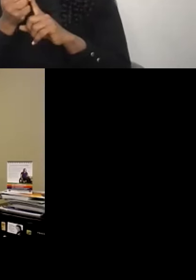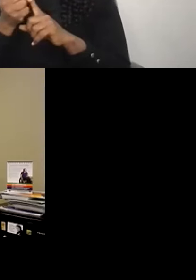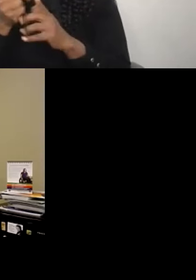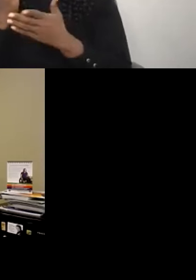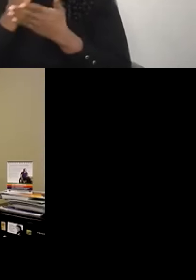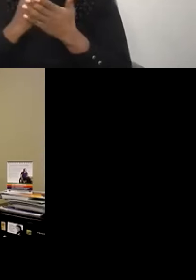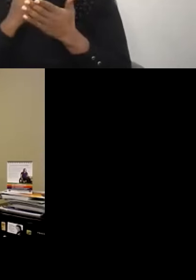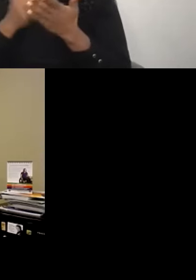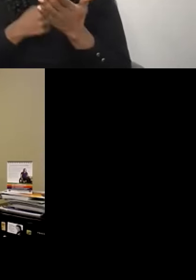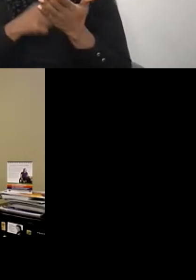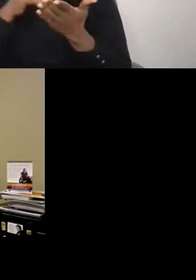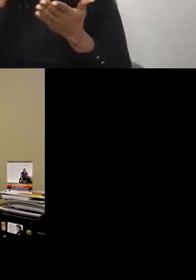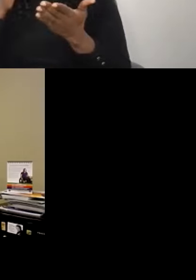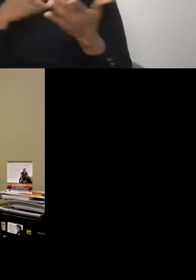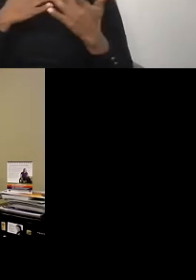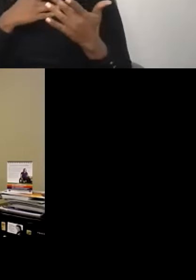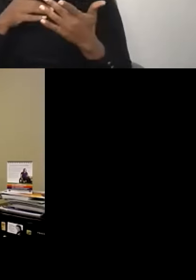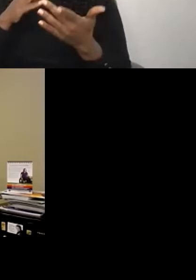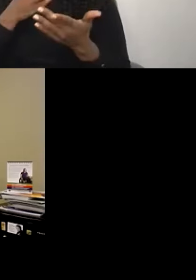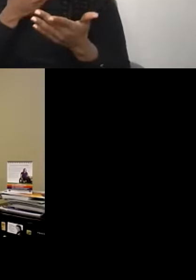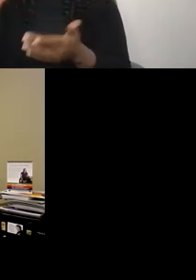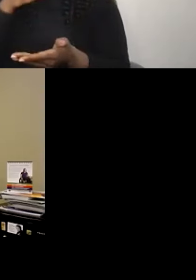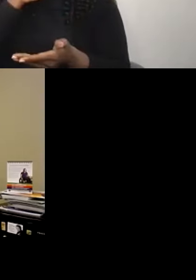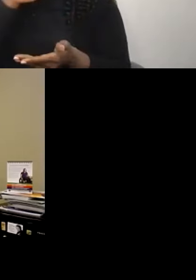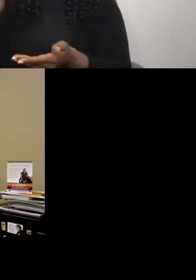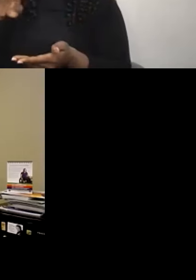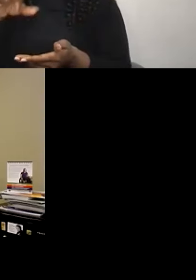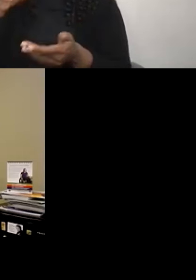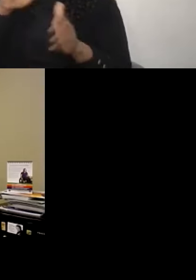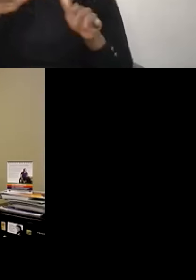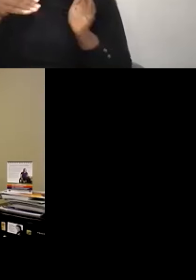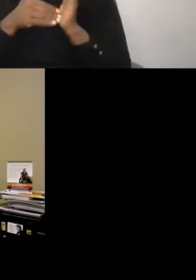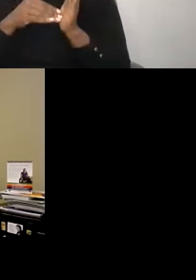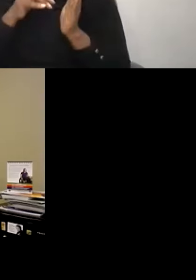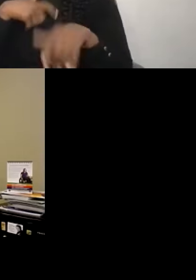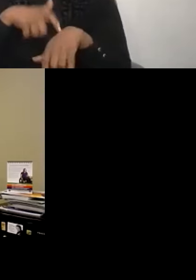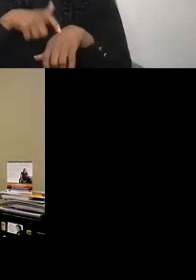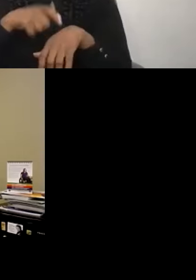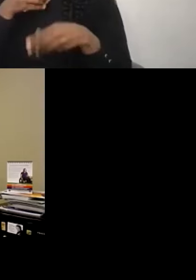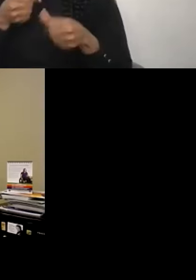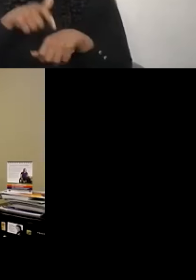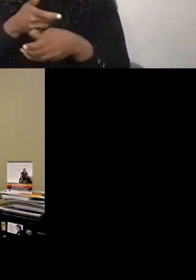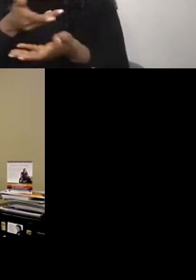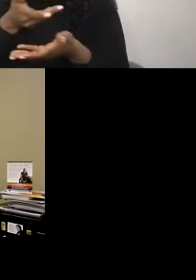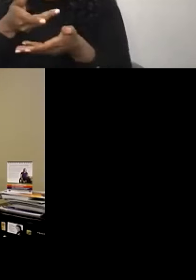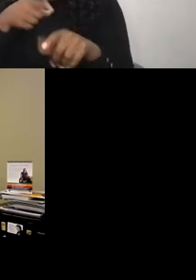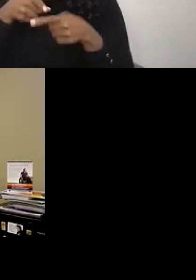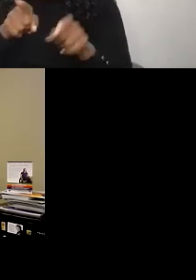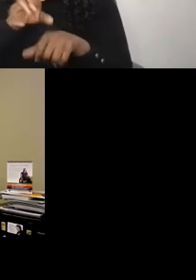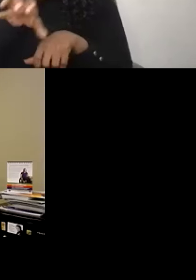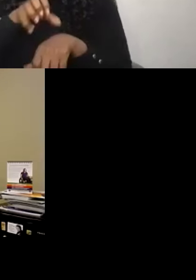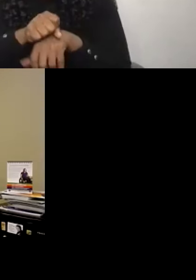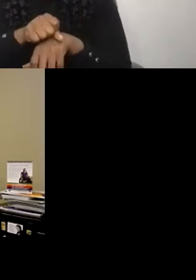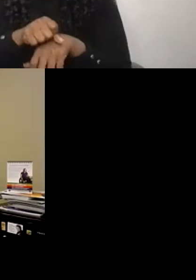Sometimes parents' concerns are not acknowledged, and the pediatricians do not always have time to spend with the child during an appointment.